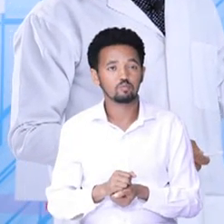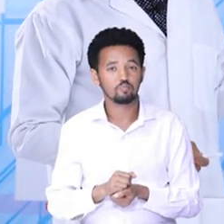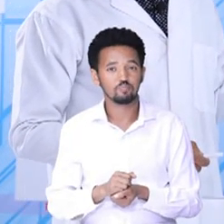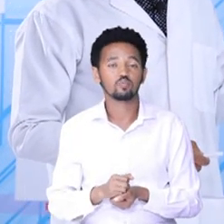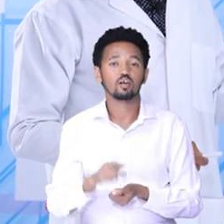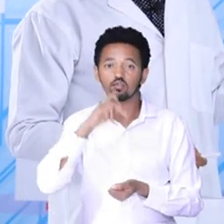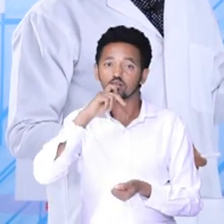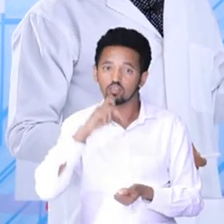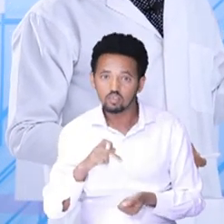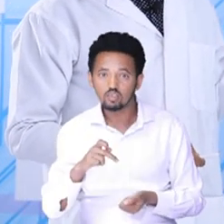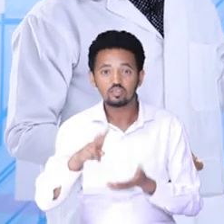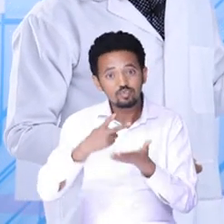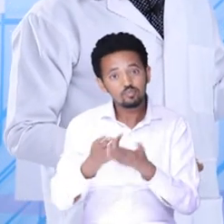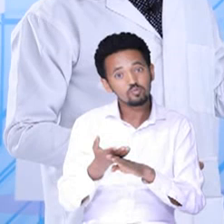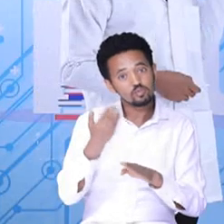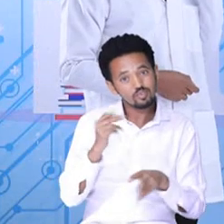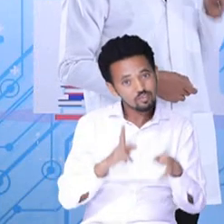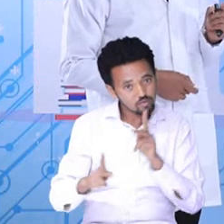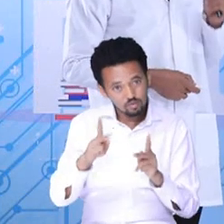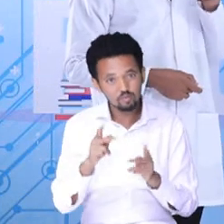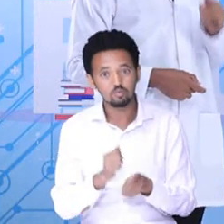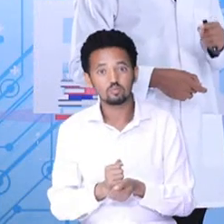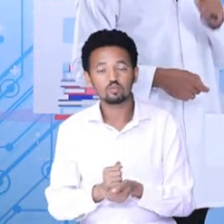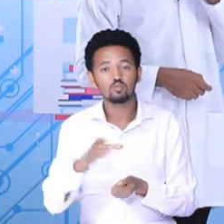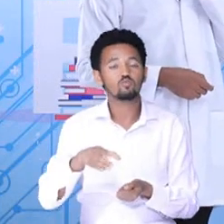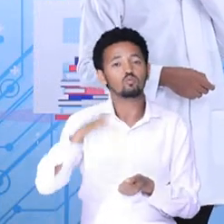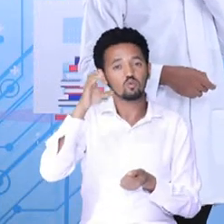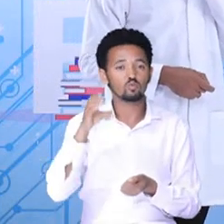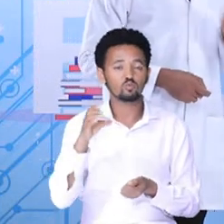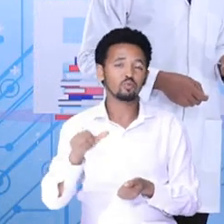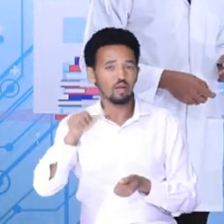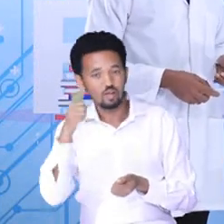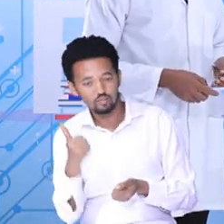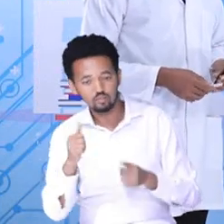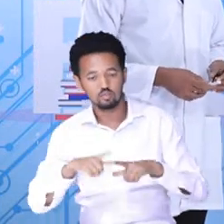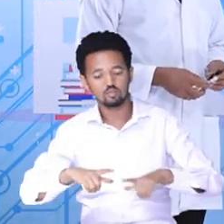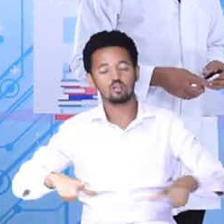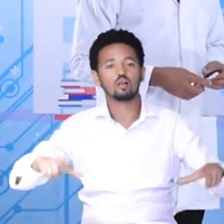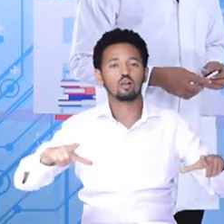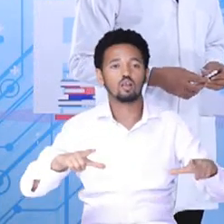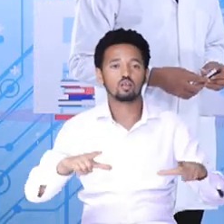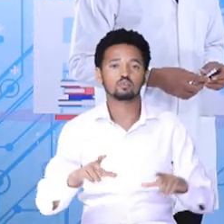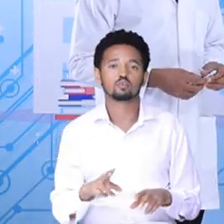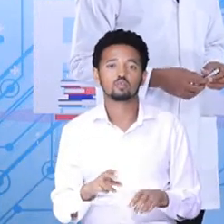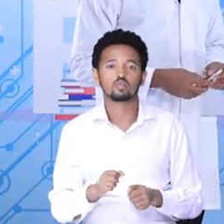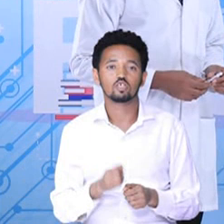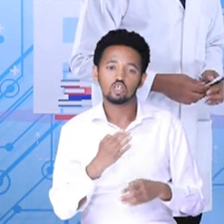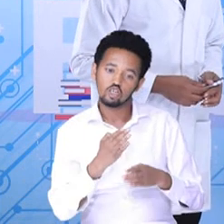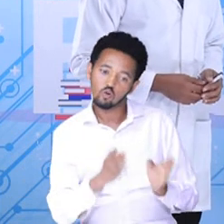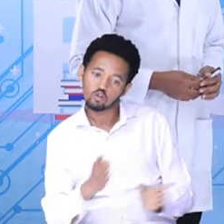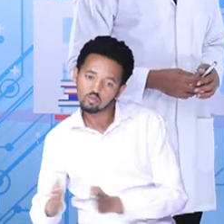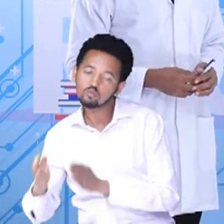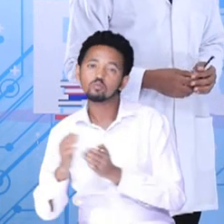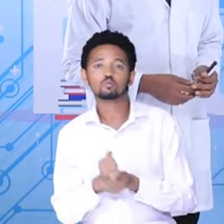At the Derg regime, the peoples are enforced to be on another land in order to